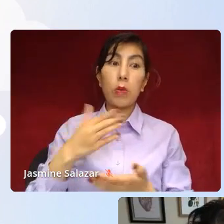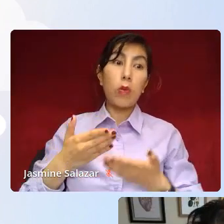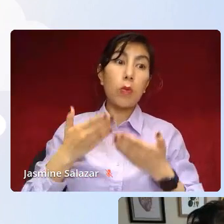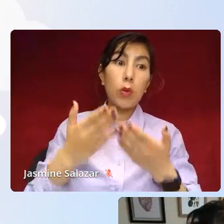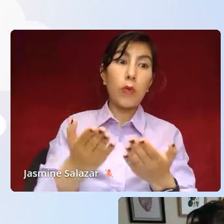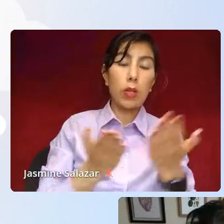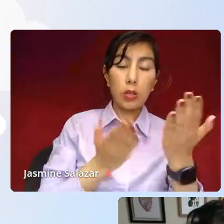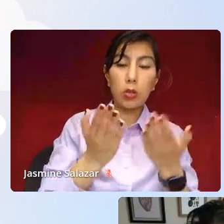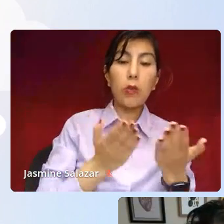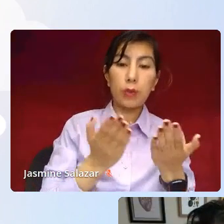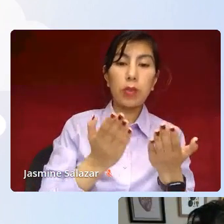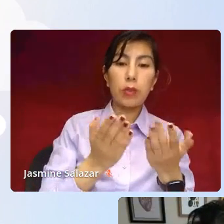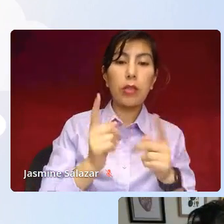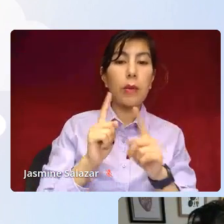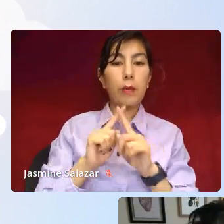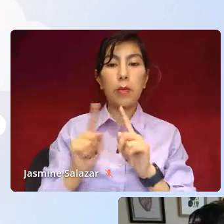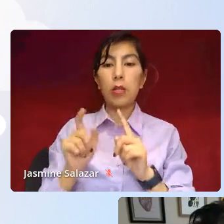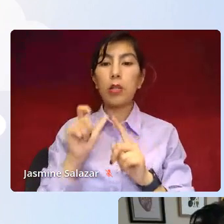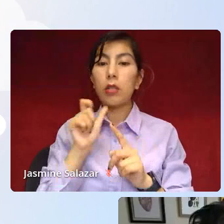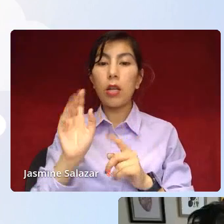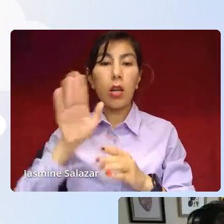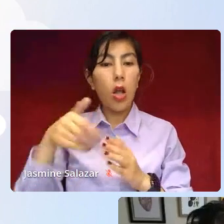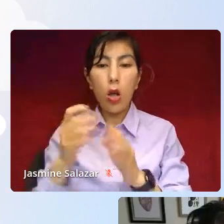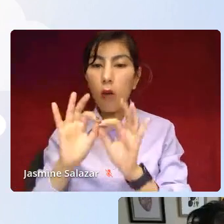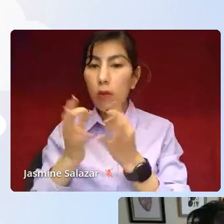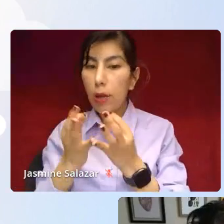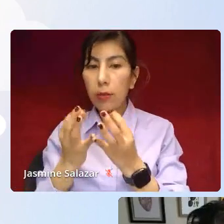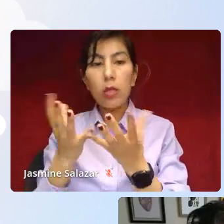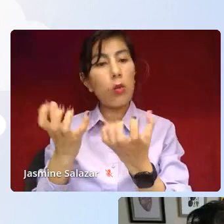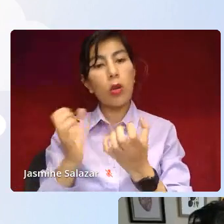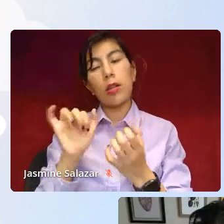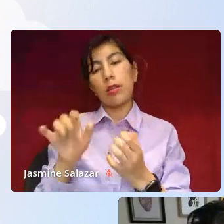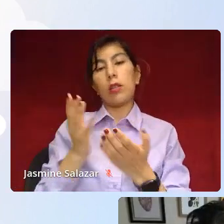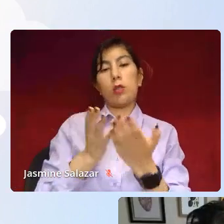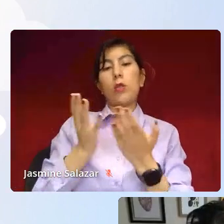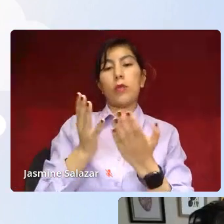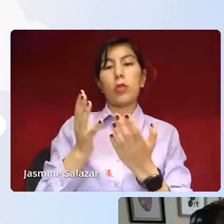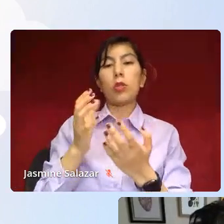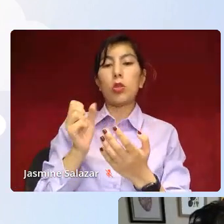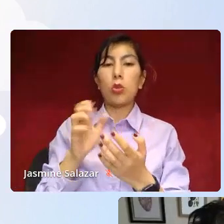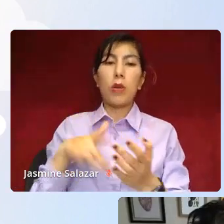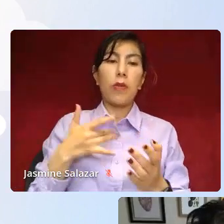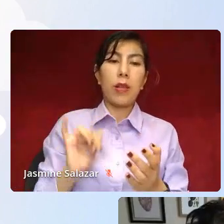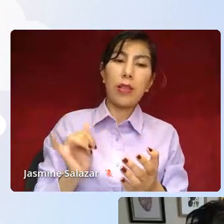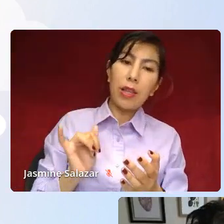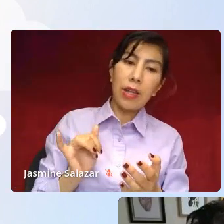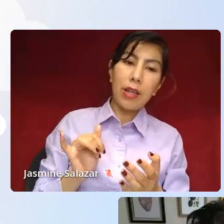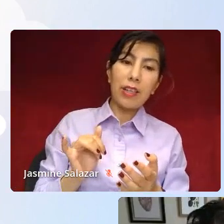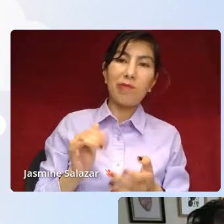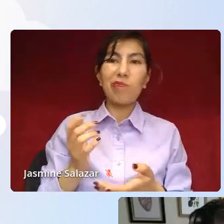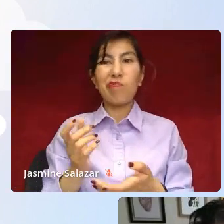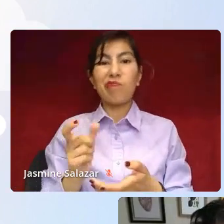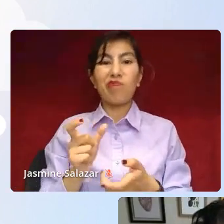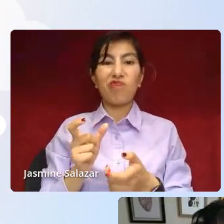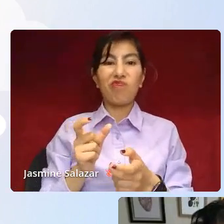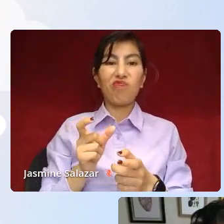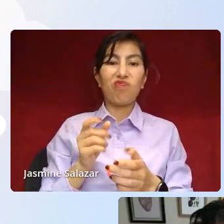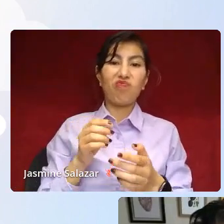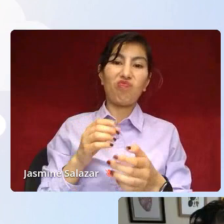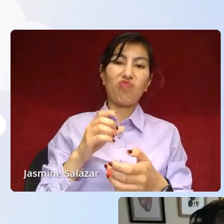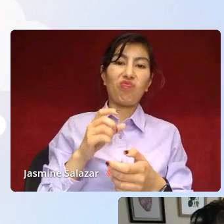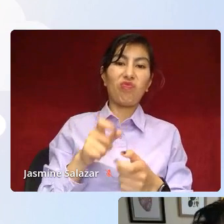services, but not all families wanted those services. So it felt like a cookie cutter type approach.